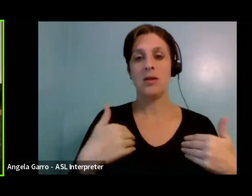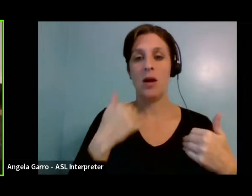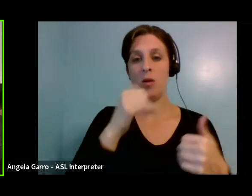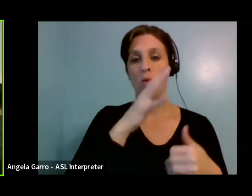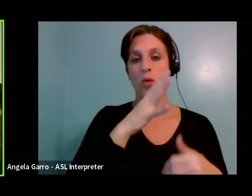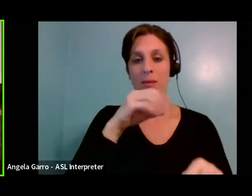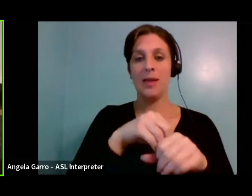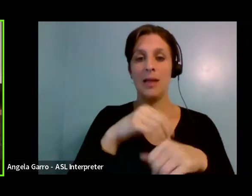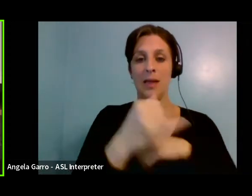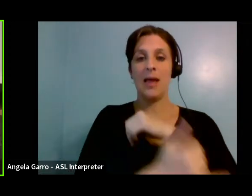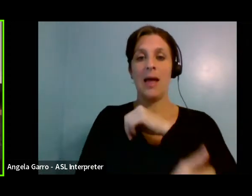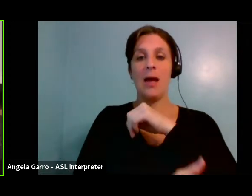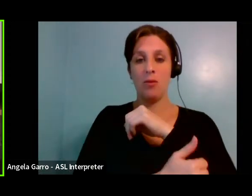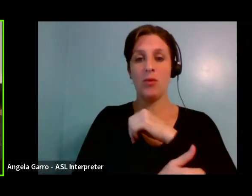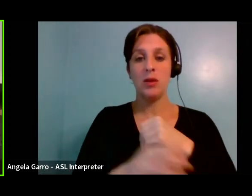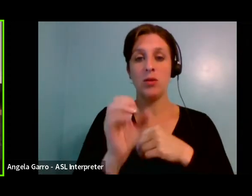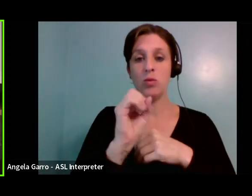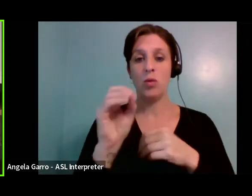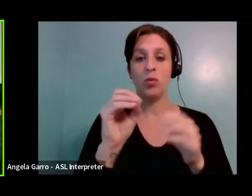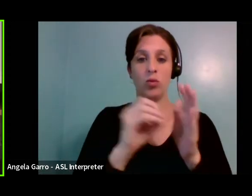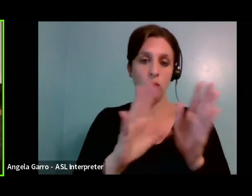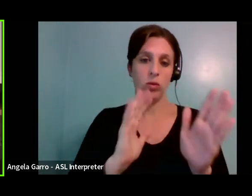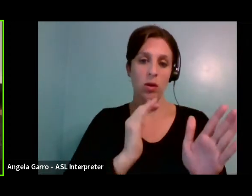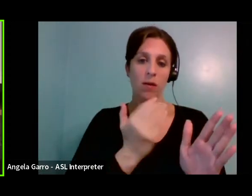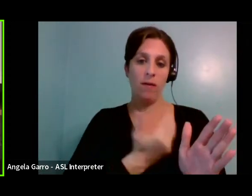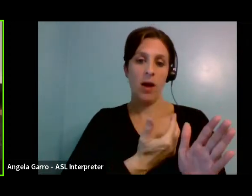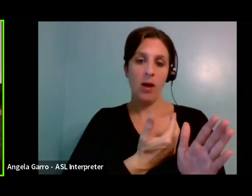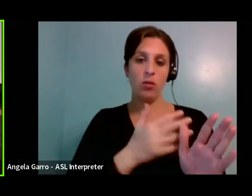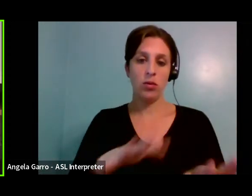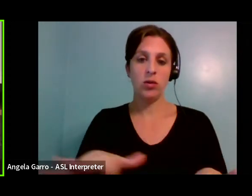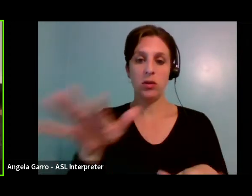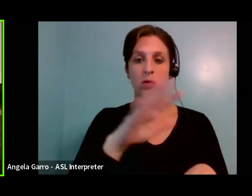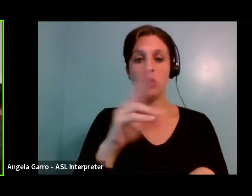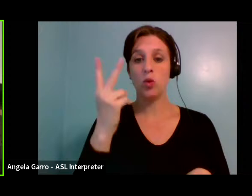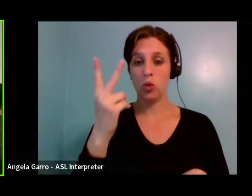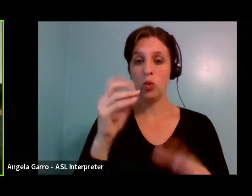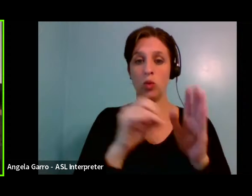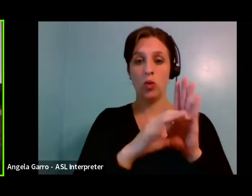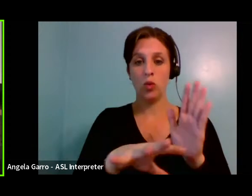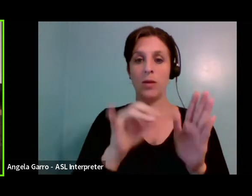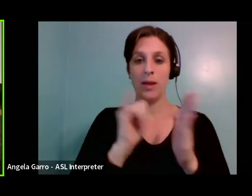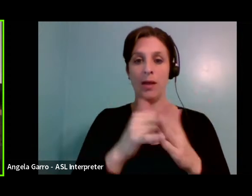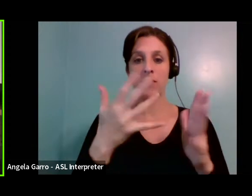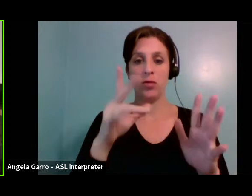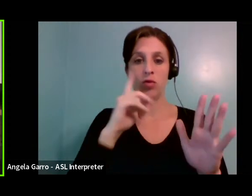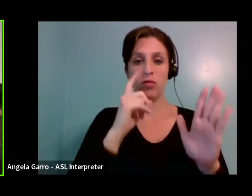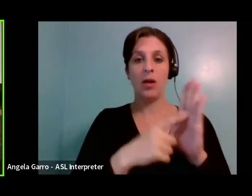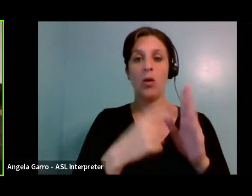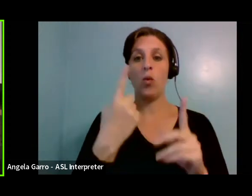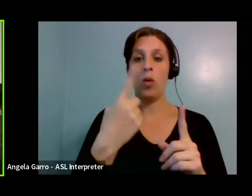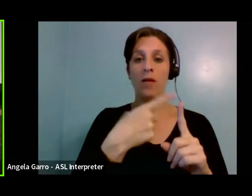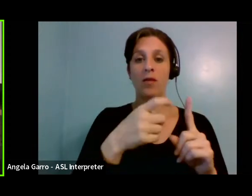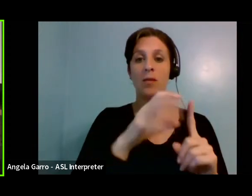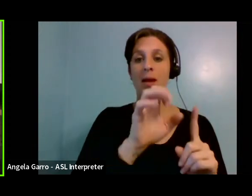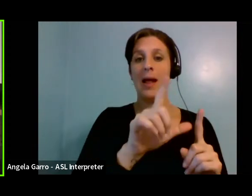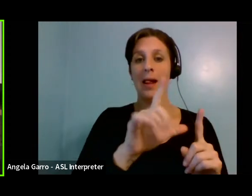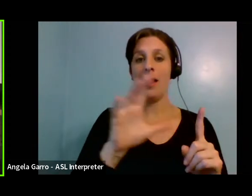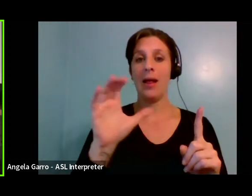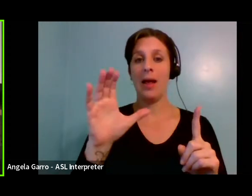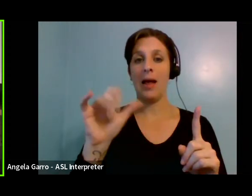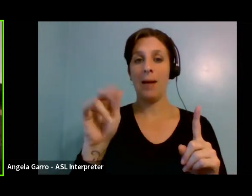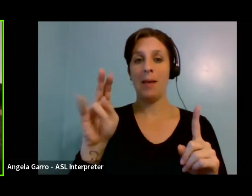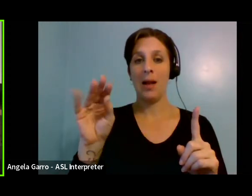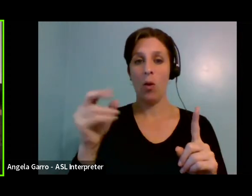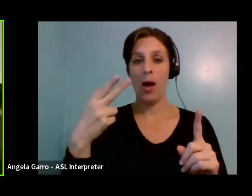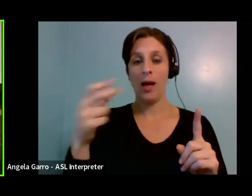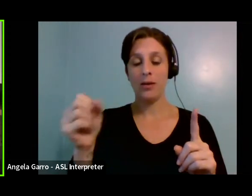the county. So students of ours. There were 2 students that were recognized, one from El Camino High School and one from